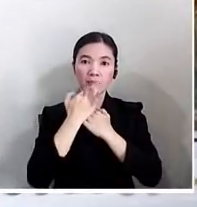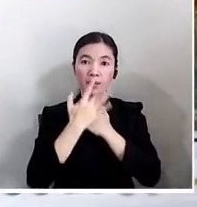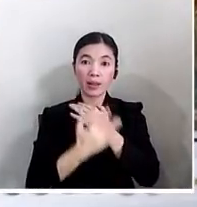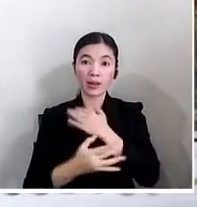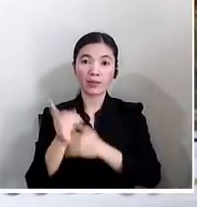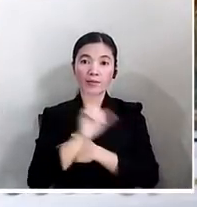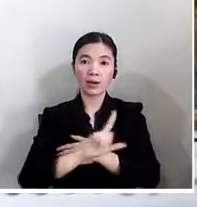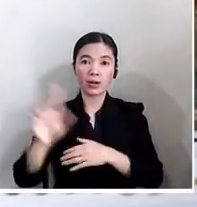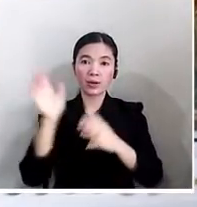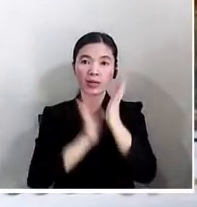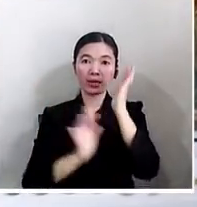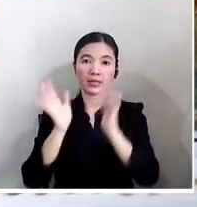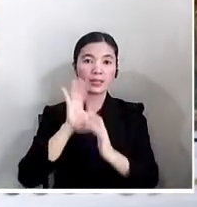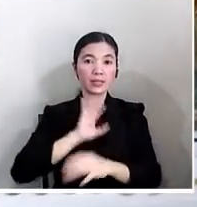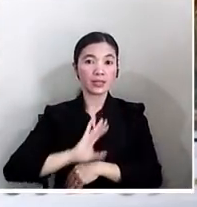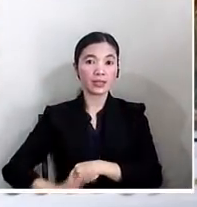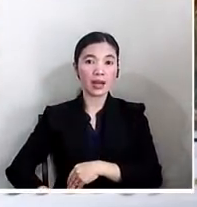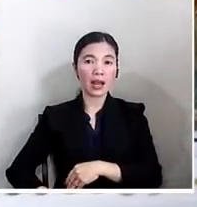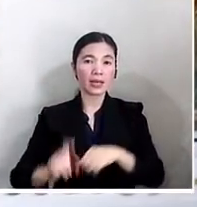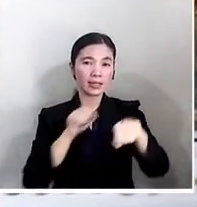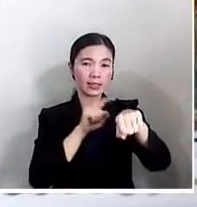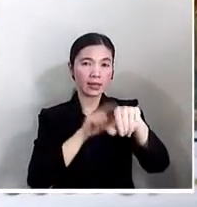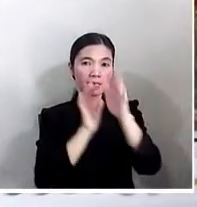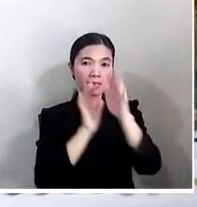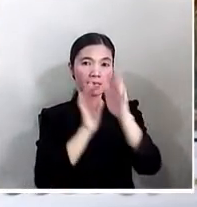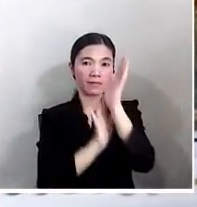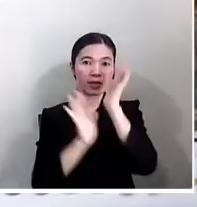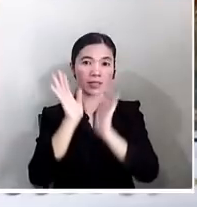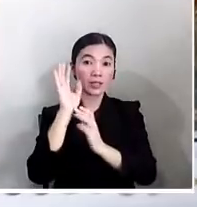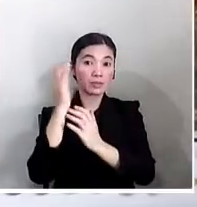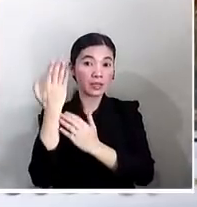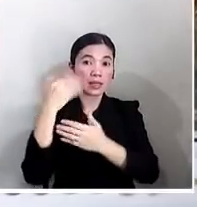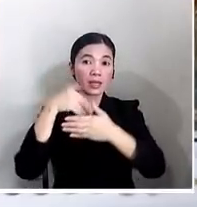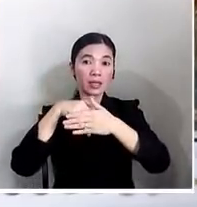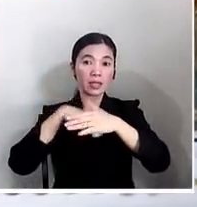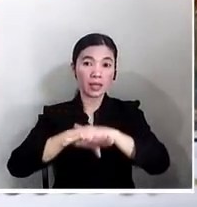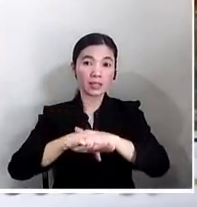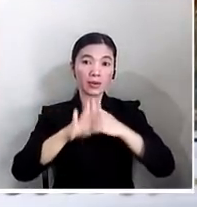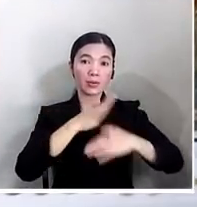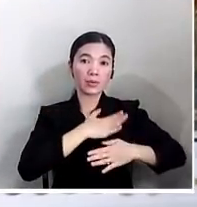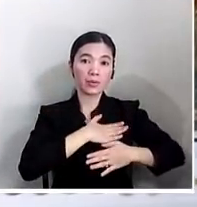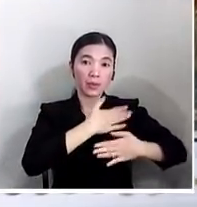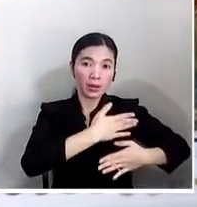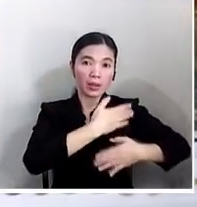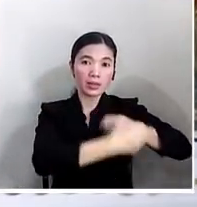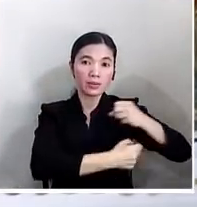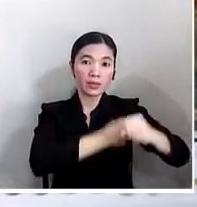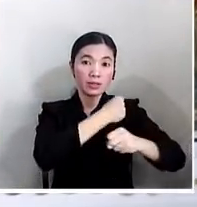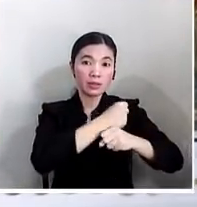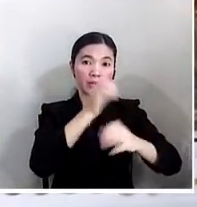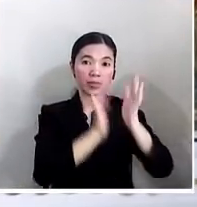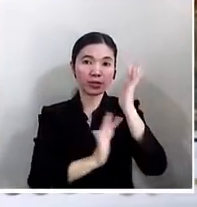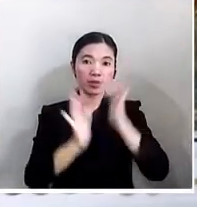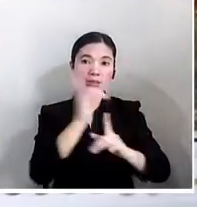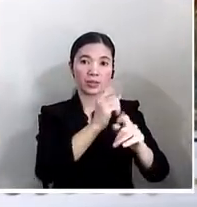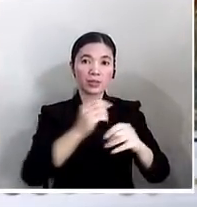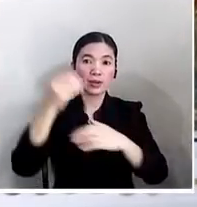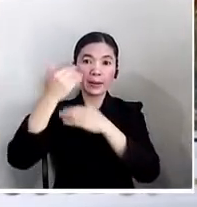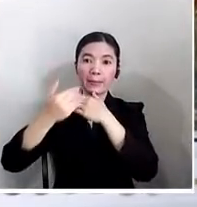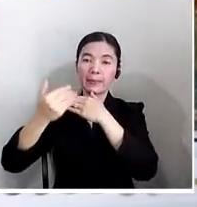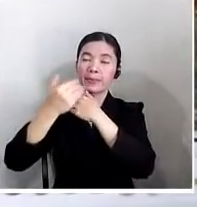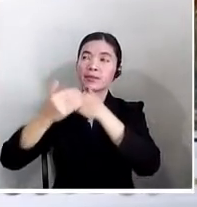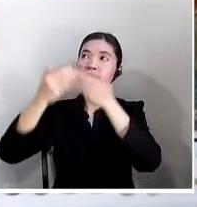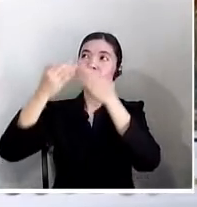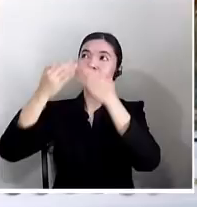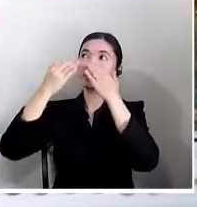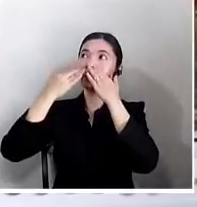Jesus Christ. At the time he was betrayed and entered willingly into his passion, he took bread and, giving thanks,